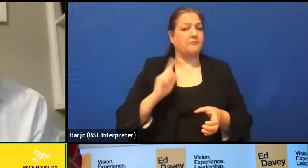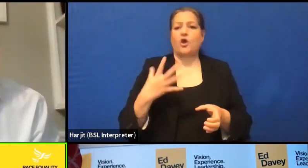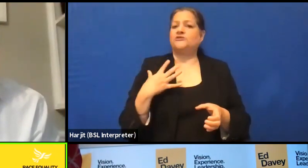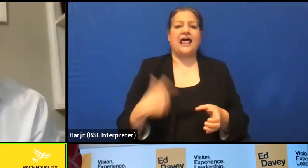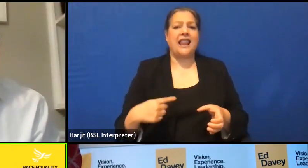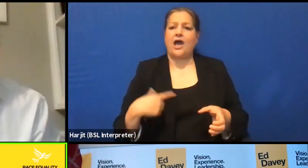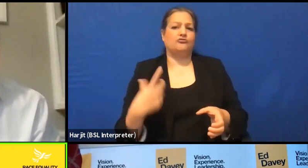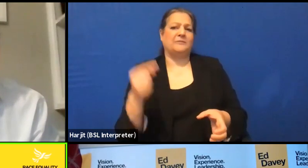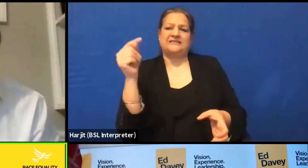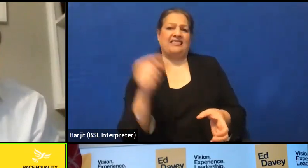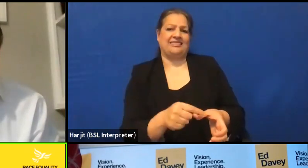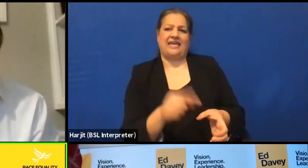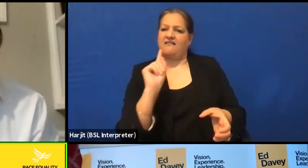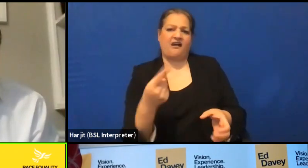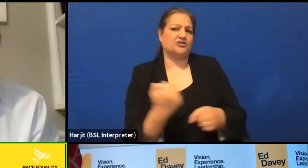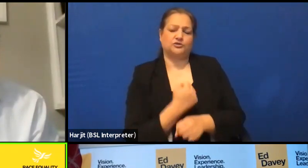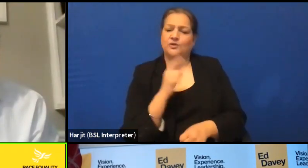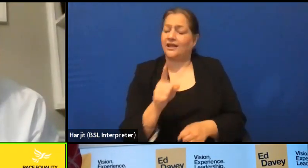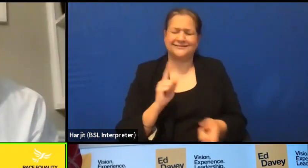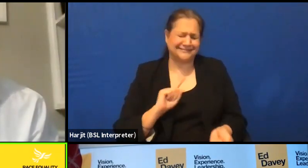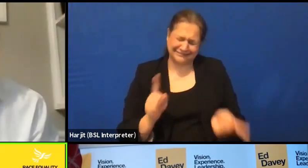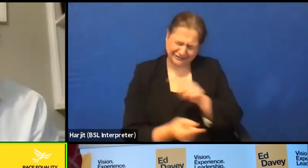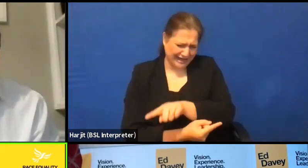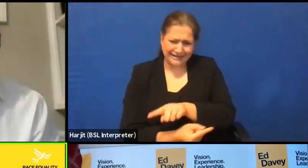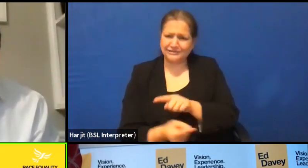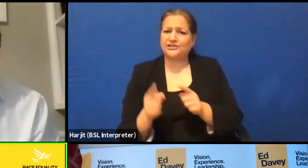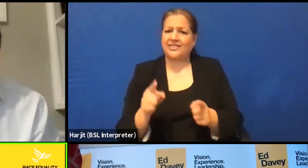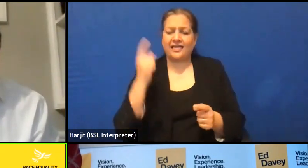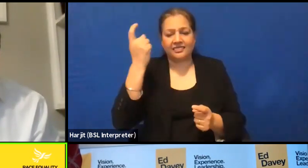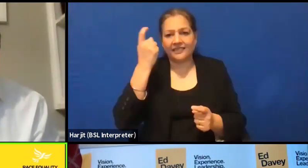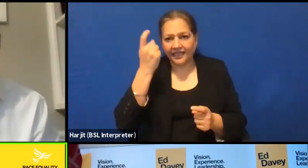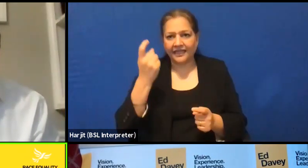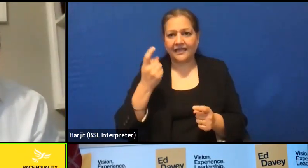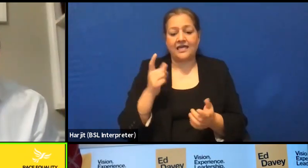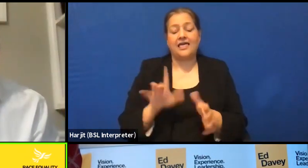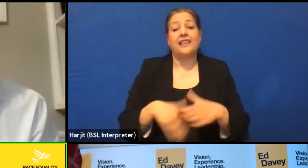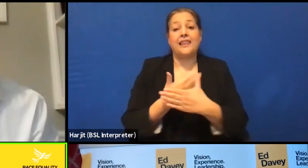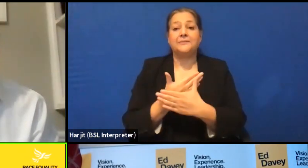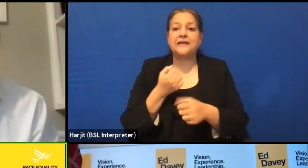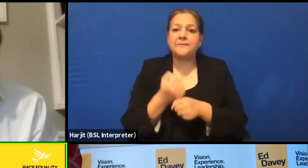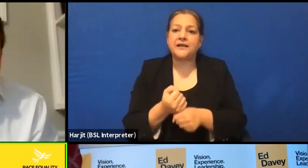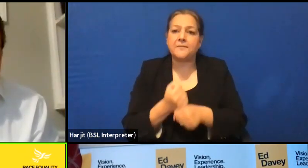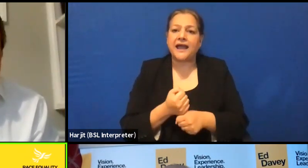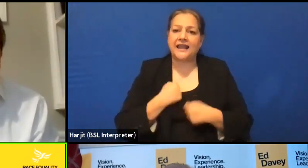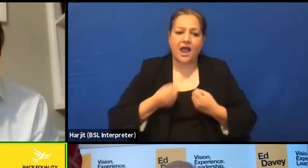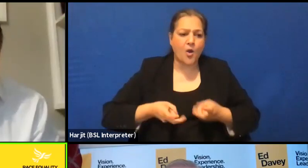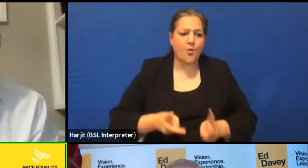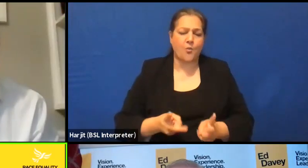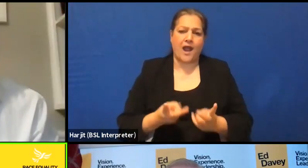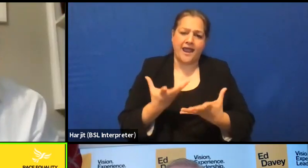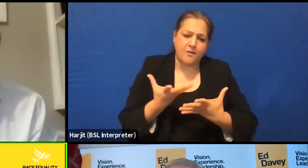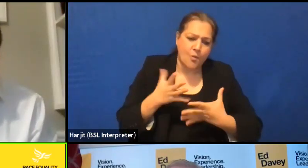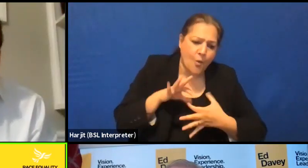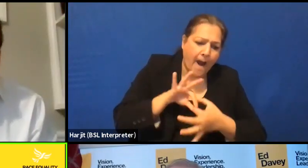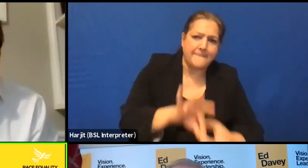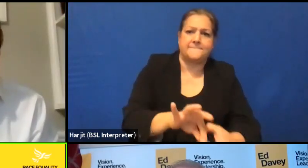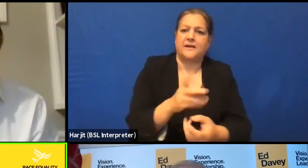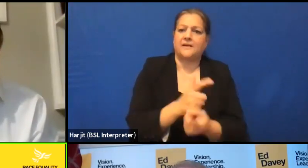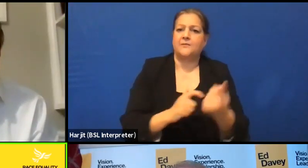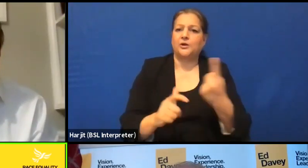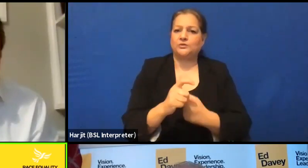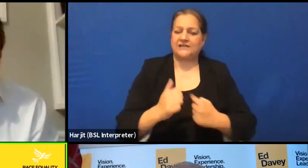its head and recognize that the way that the Lib Dems campaign, the way we get under the skin of a community and our natural instinct to do that